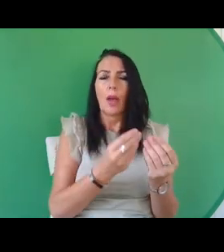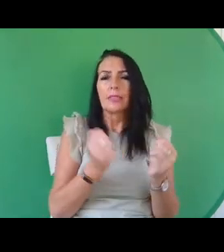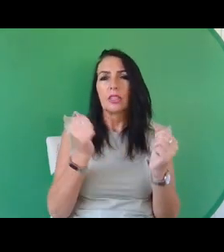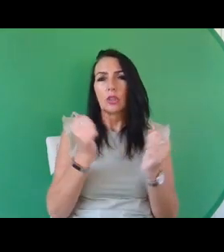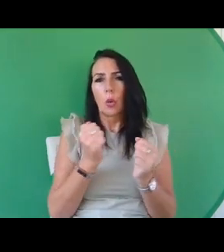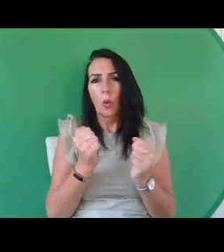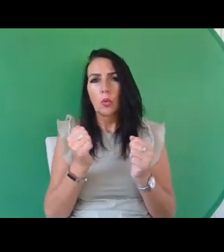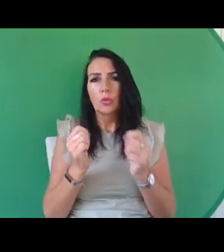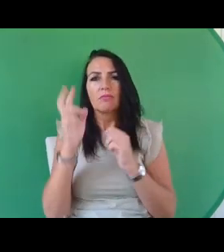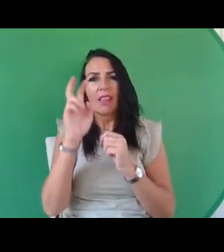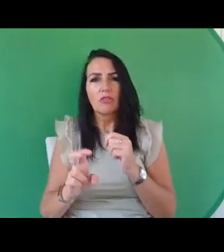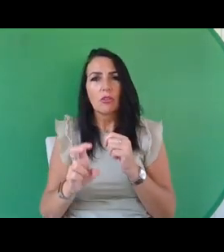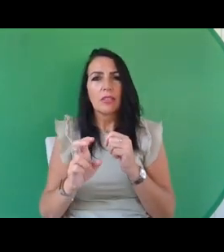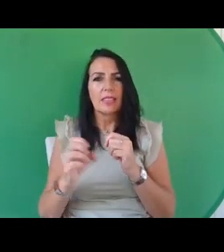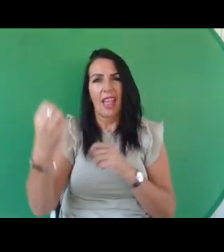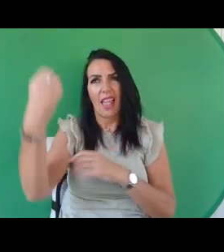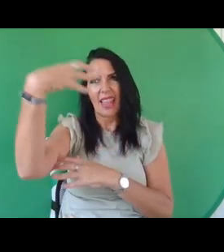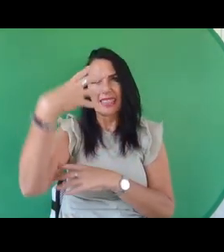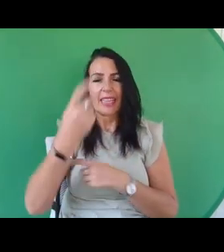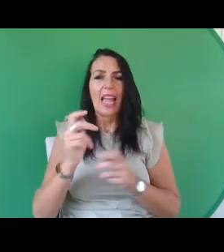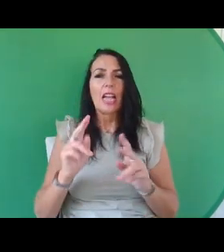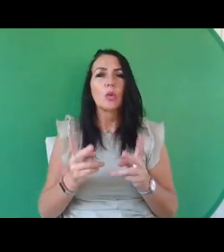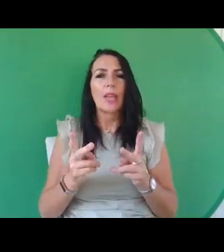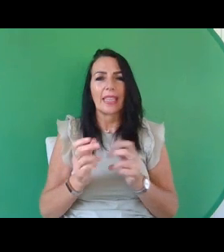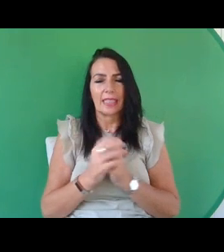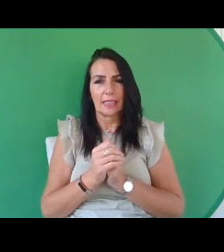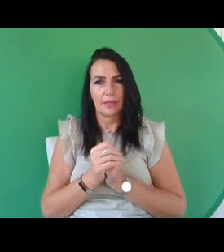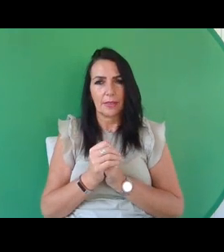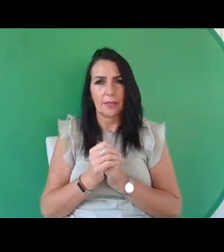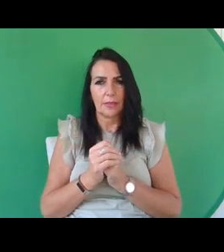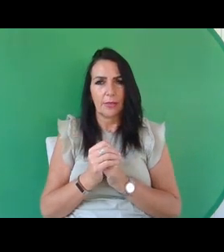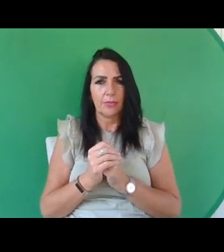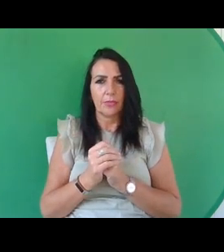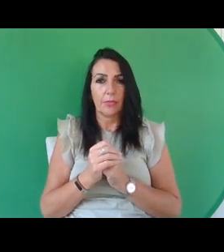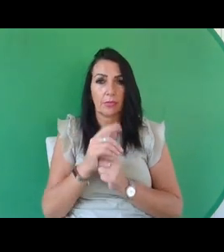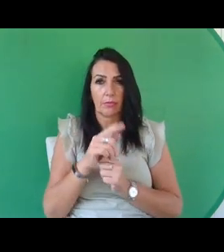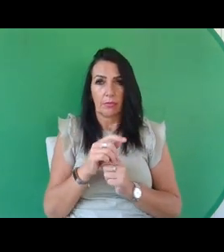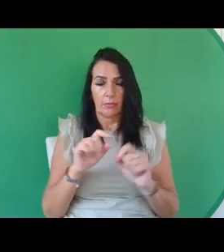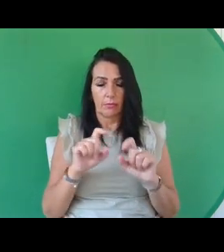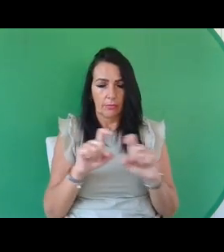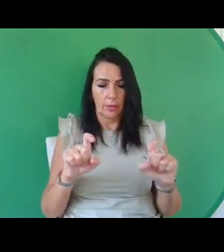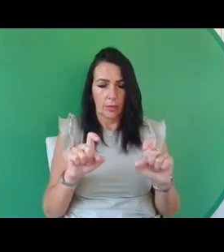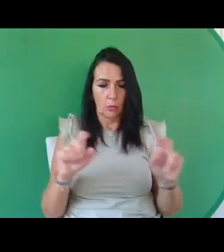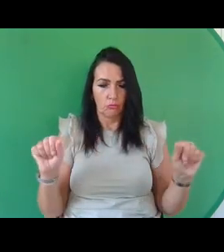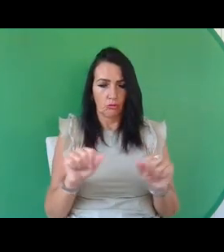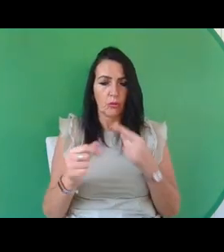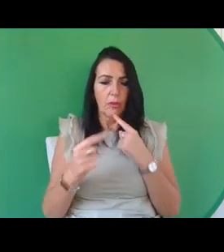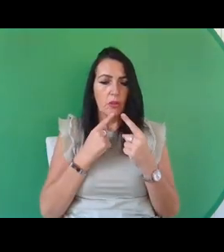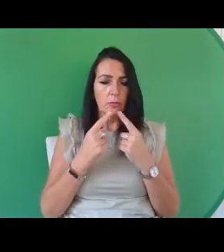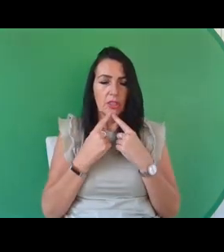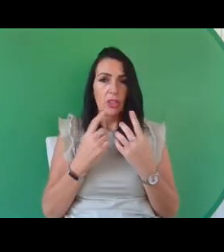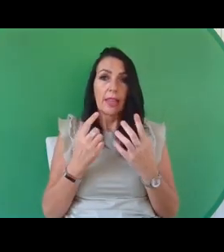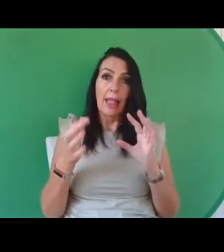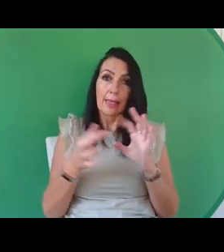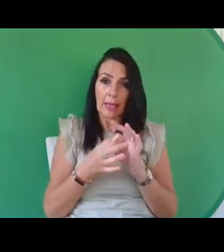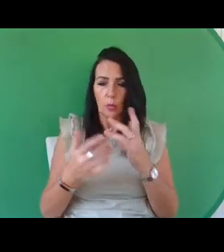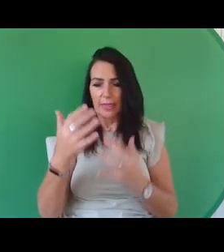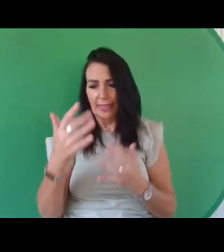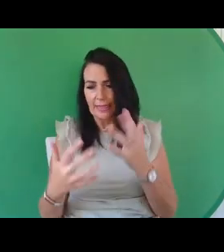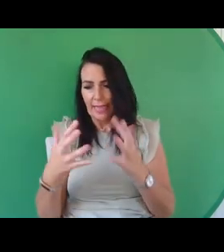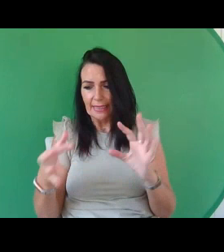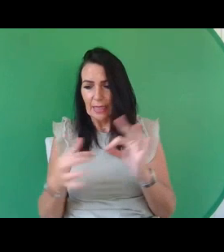electronics, lighting, and cooking. The messages shared were short and backed up with savings data that reflected the